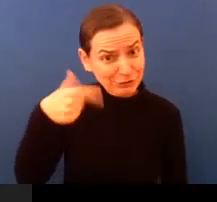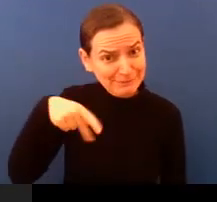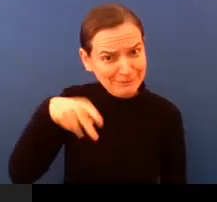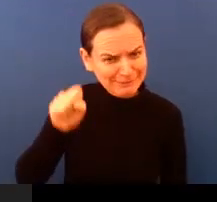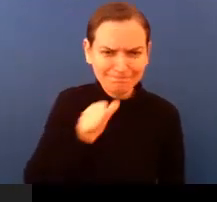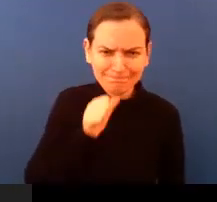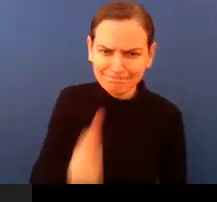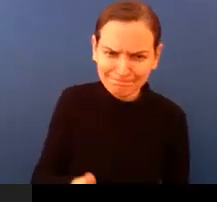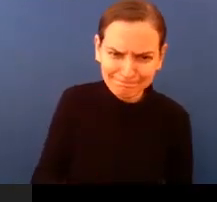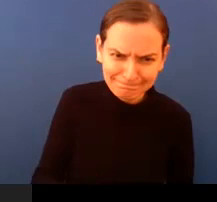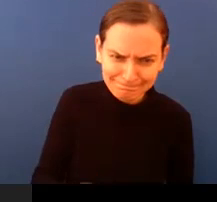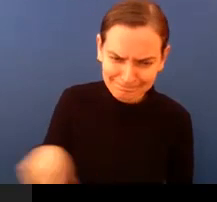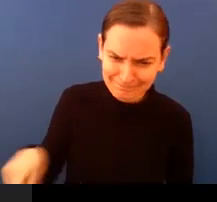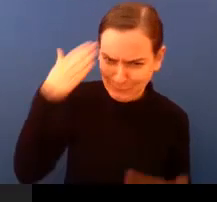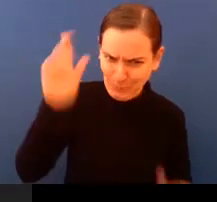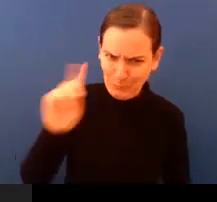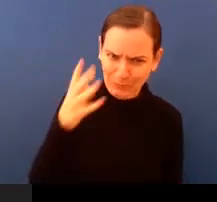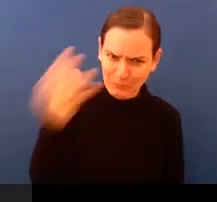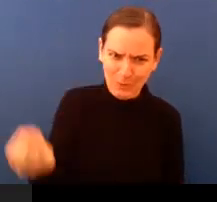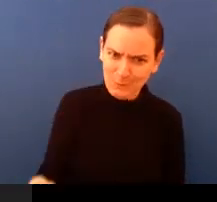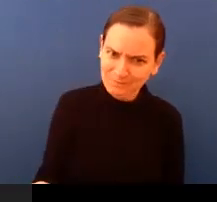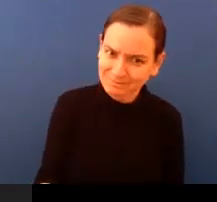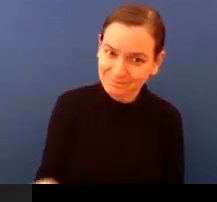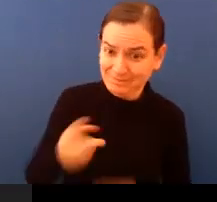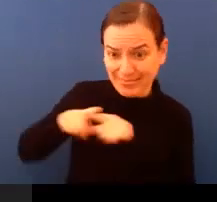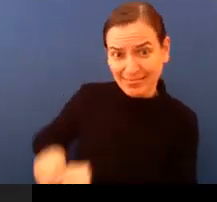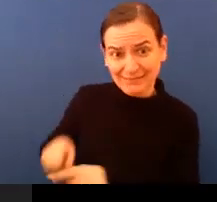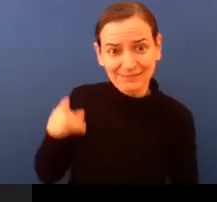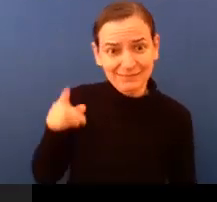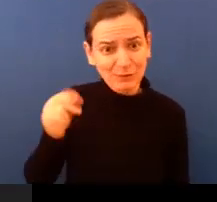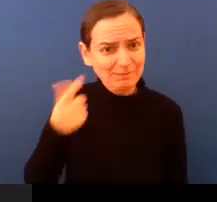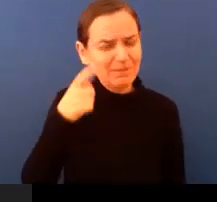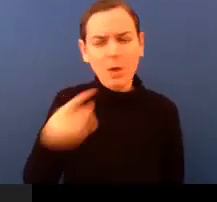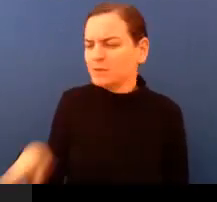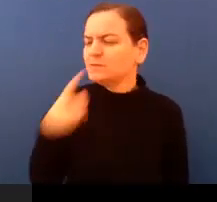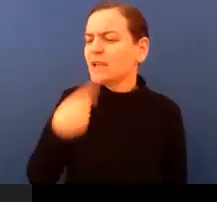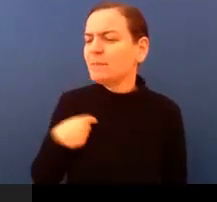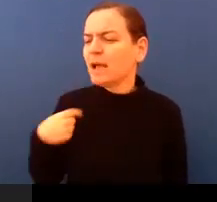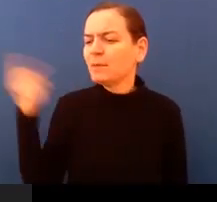GPS instructions, which people seem a little surprised with that, but dogs don't read.